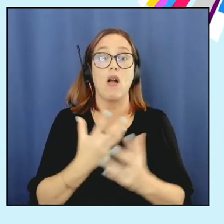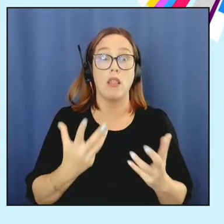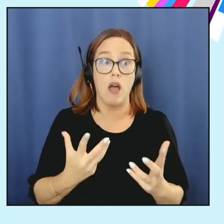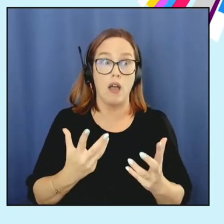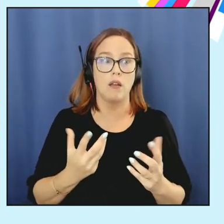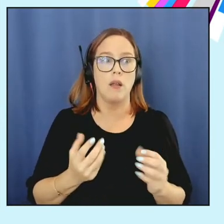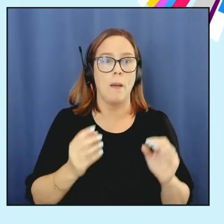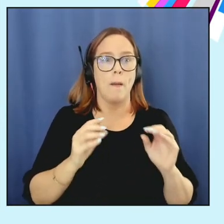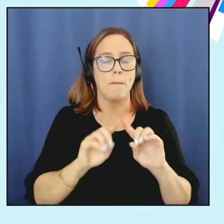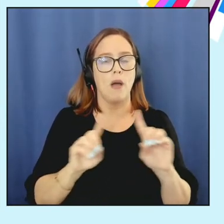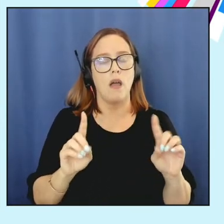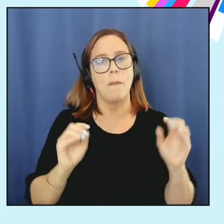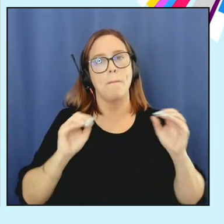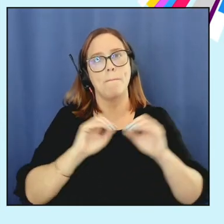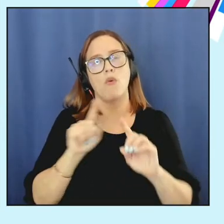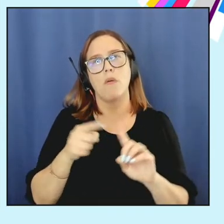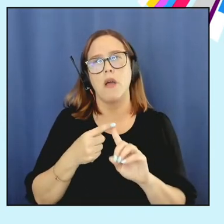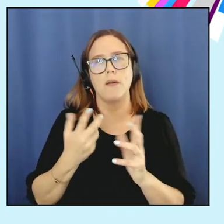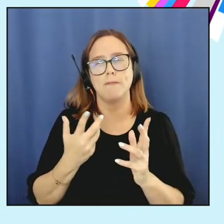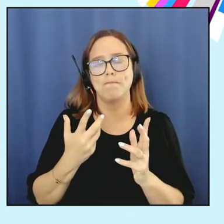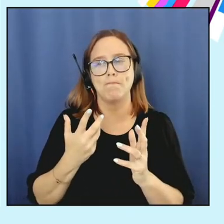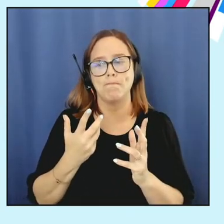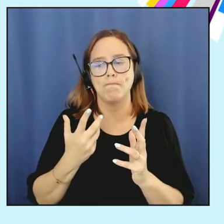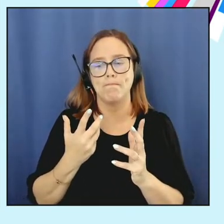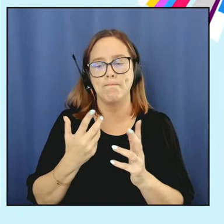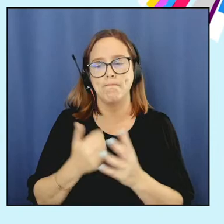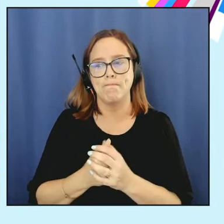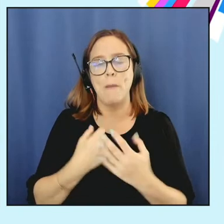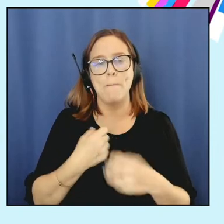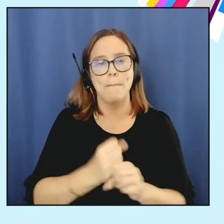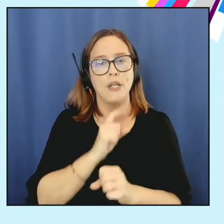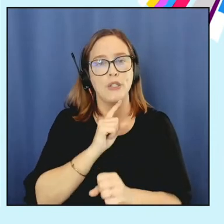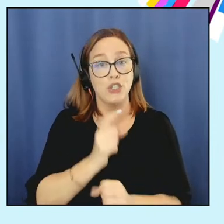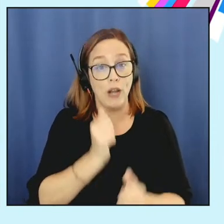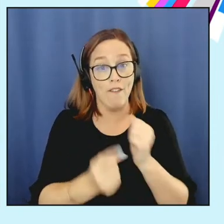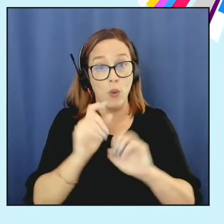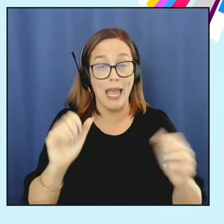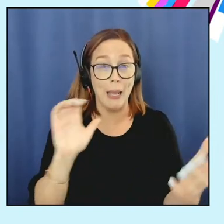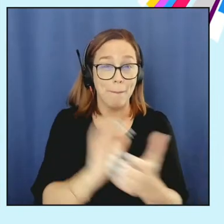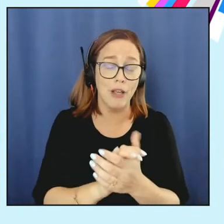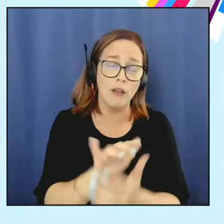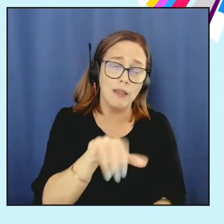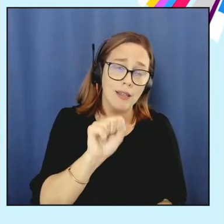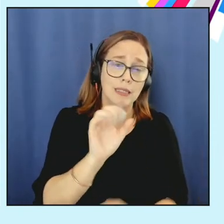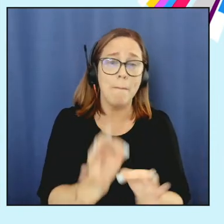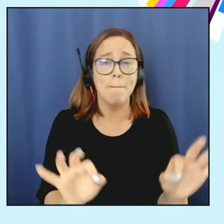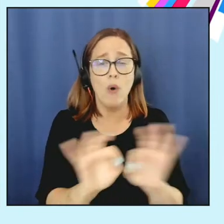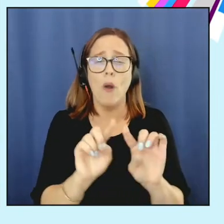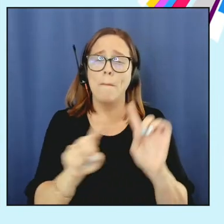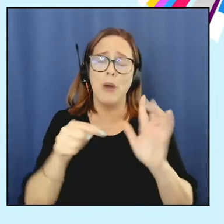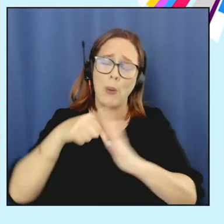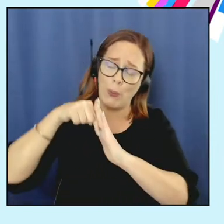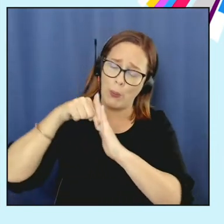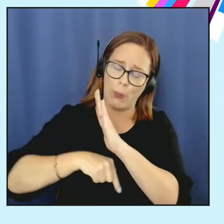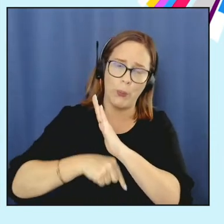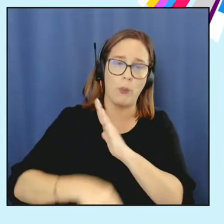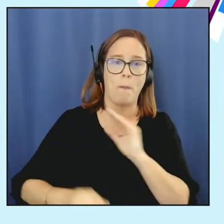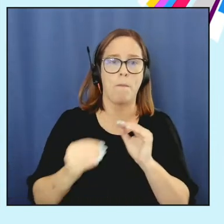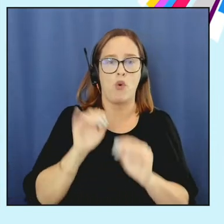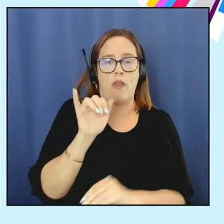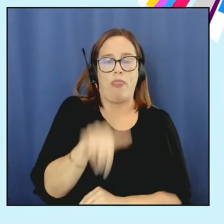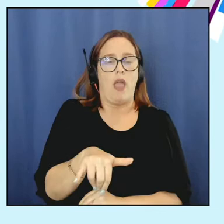just about, you know, making sure that everyone can get married. That's important, but it goes far beyond that, far beyond that.